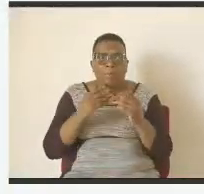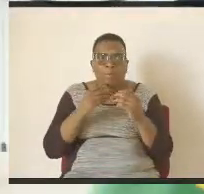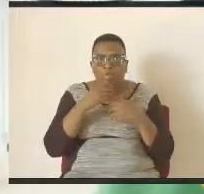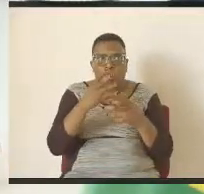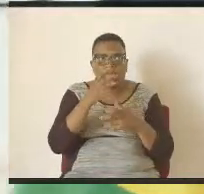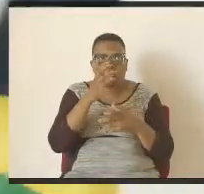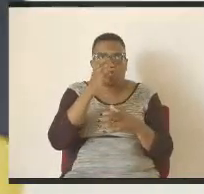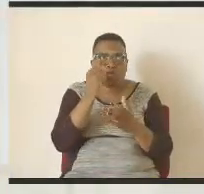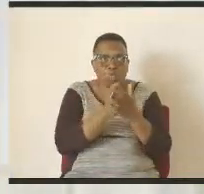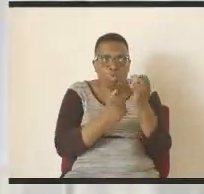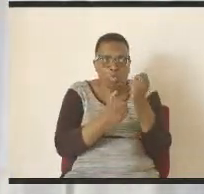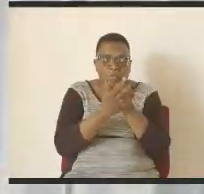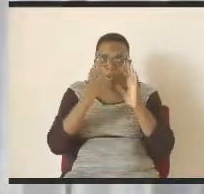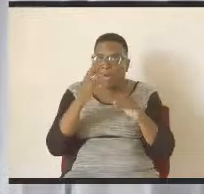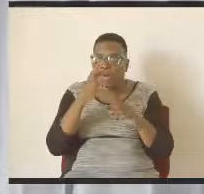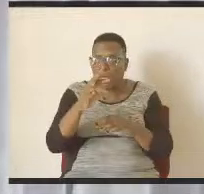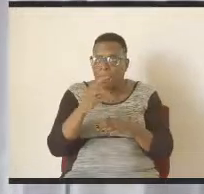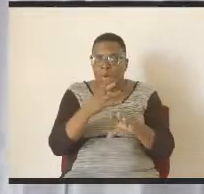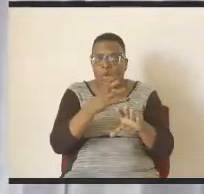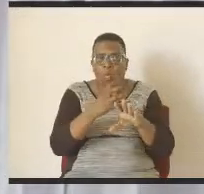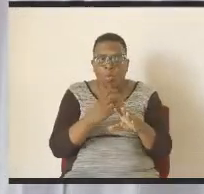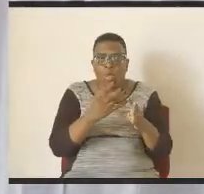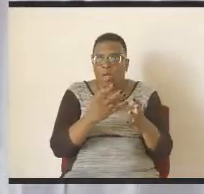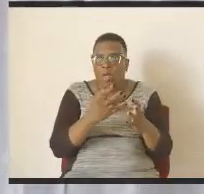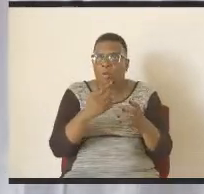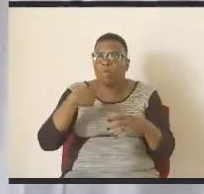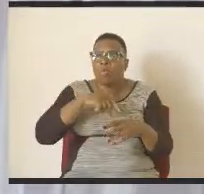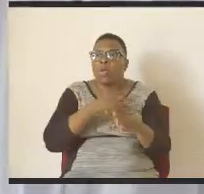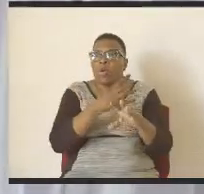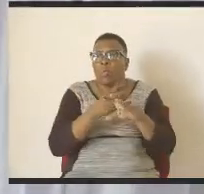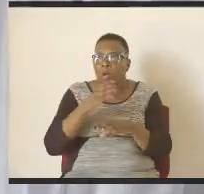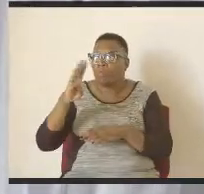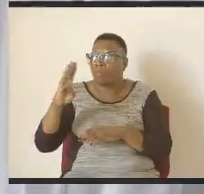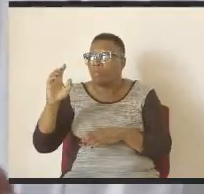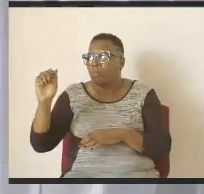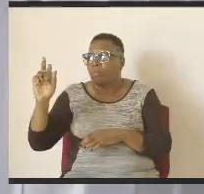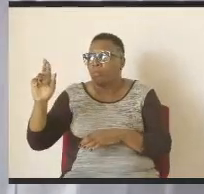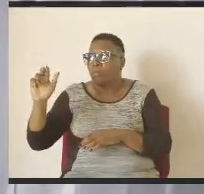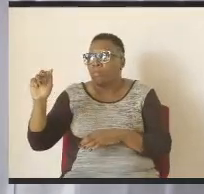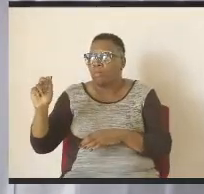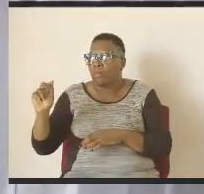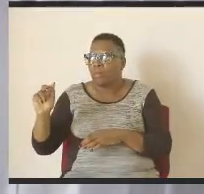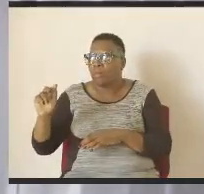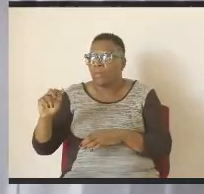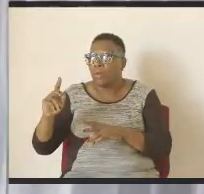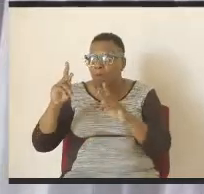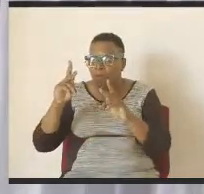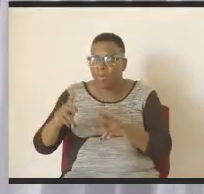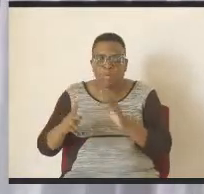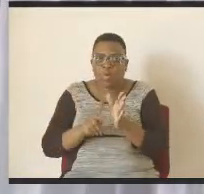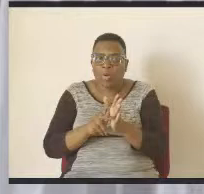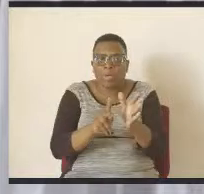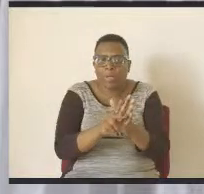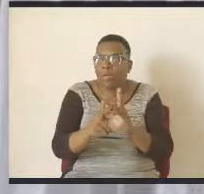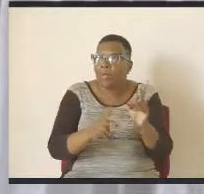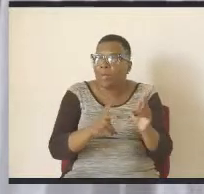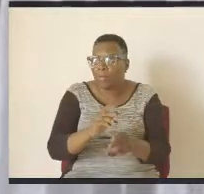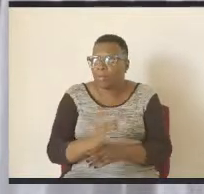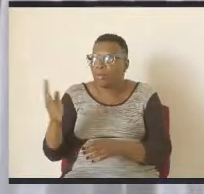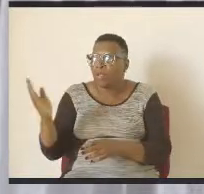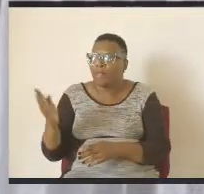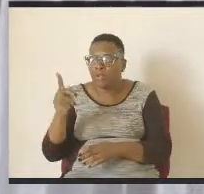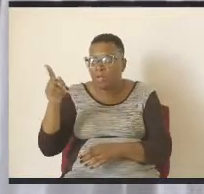him! We want who in return? Give us a murderer. Give us